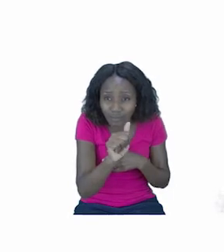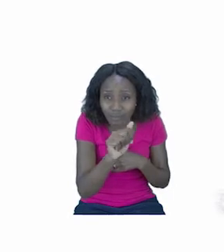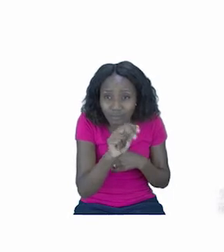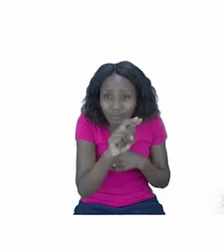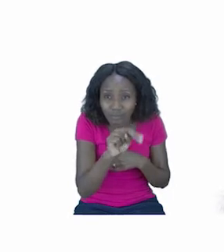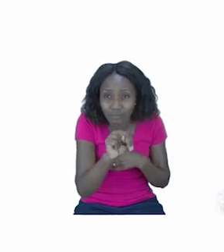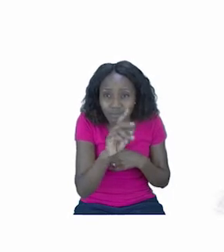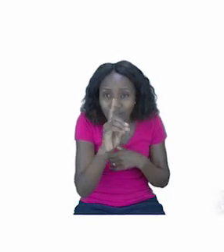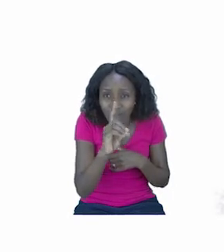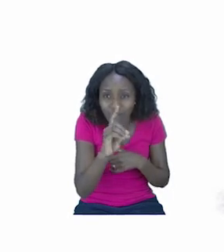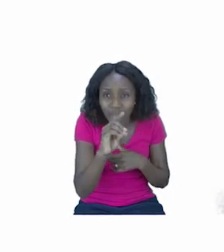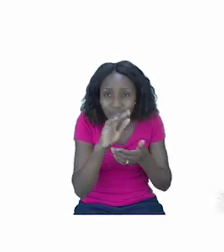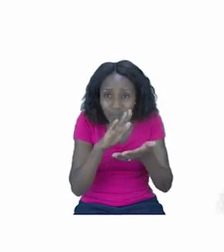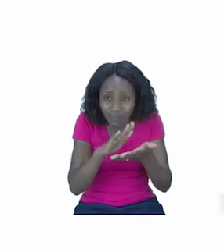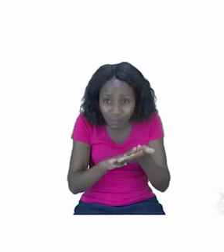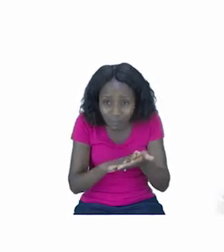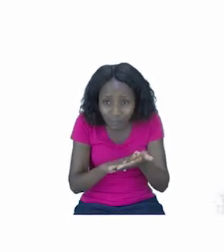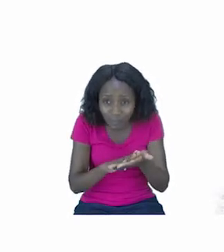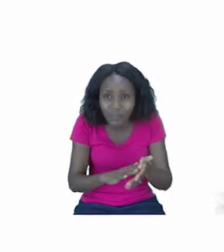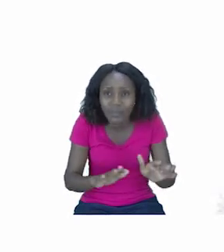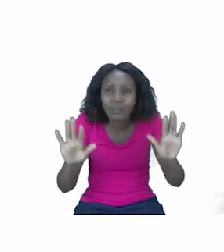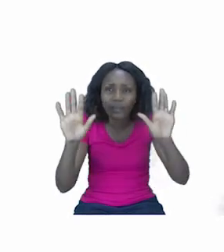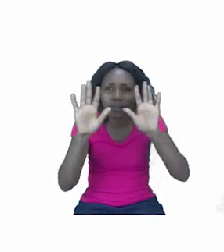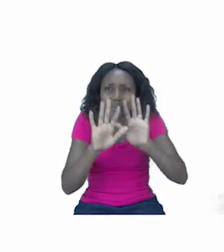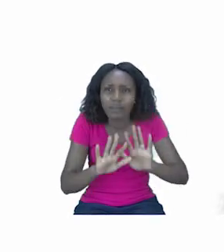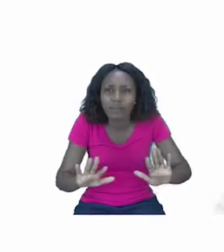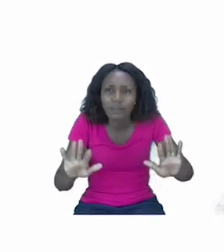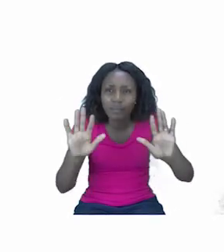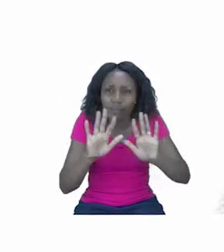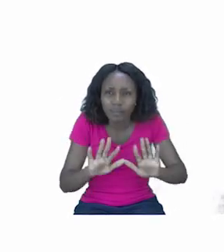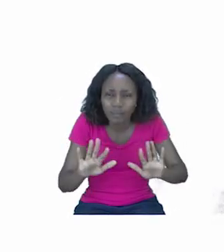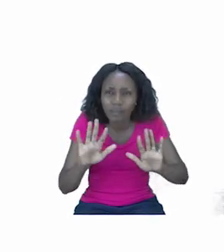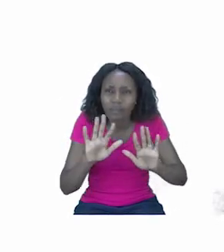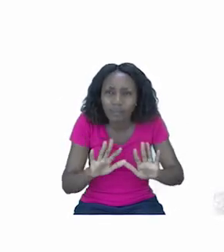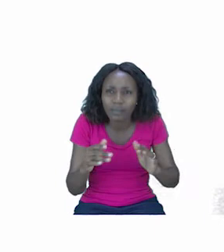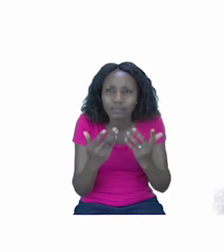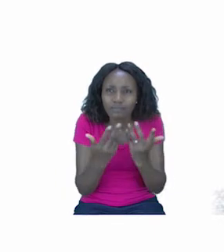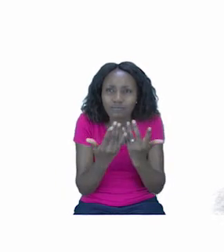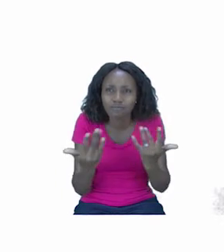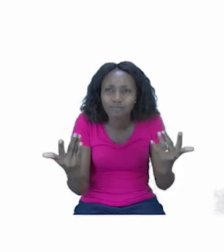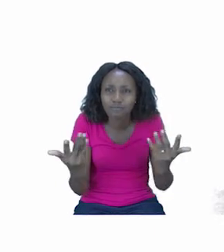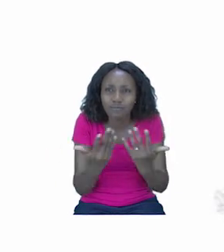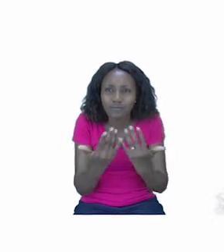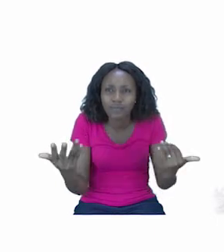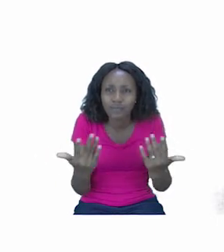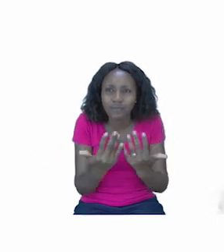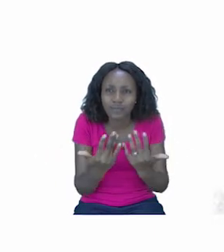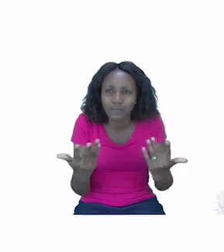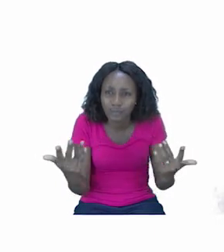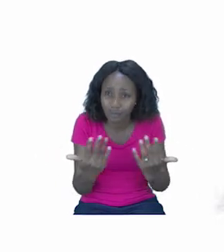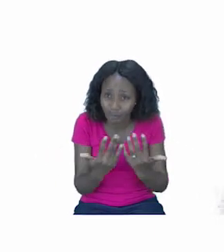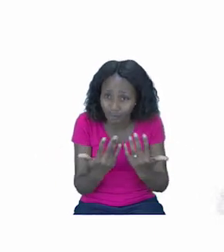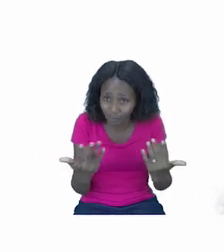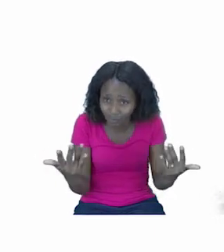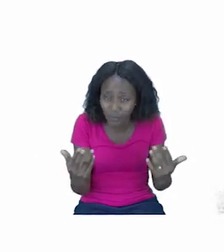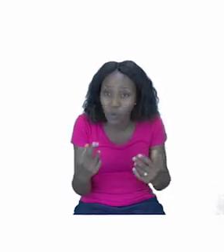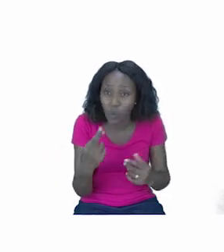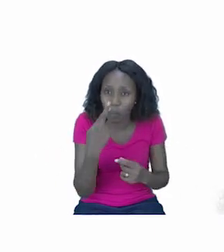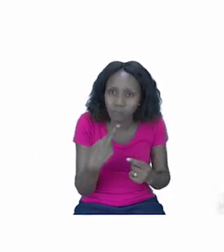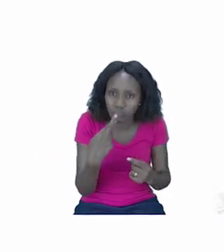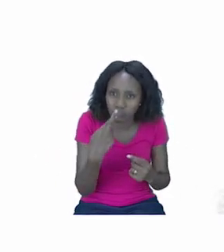are going to use the color green. So we are going to use red